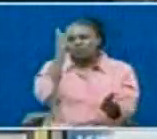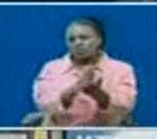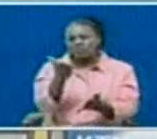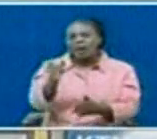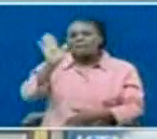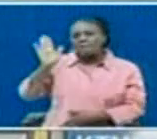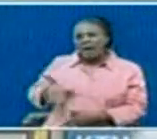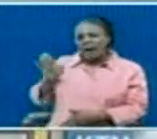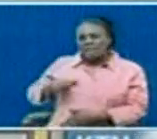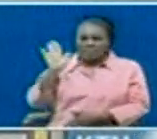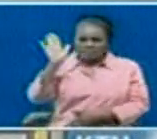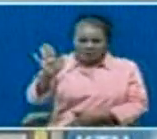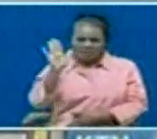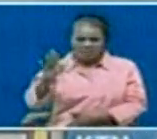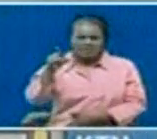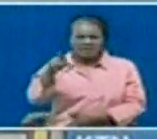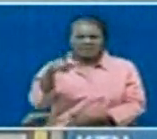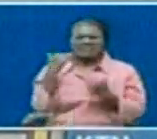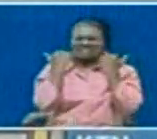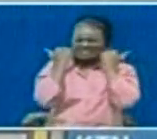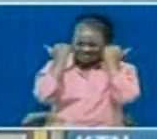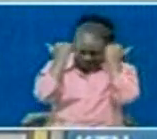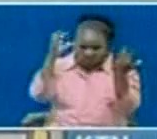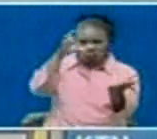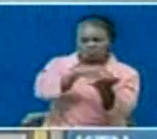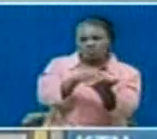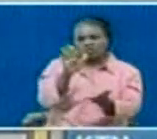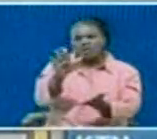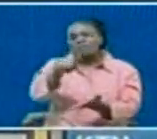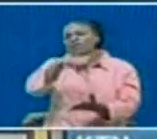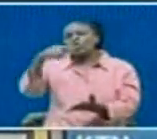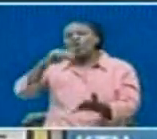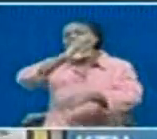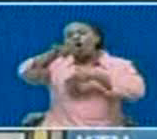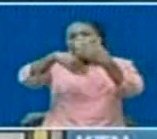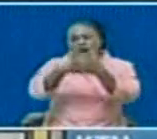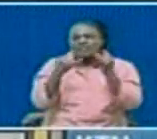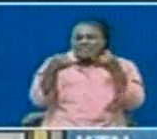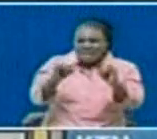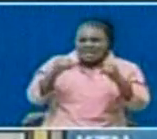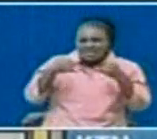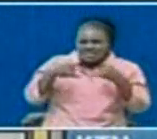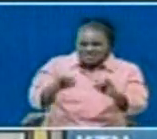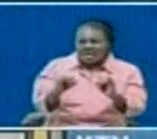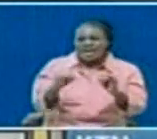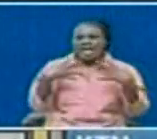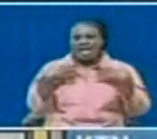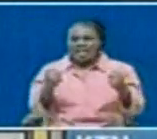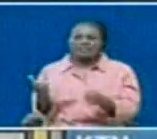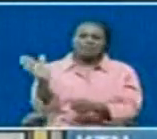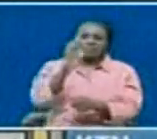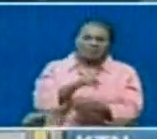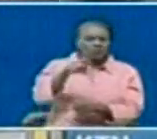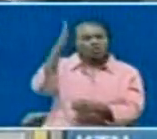Her mother, Josephine Auma, is distressed by the situation. Having gone to all lengths to try restore her daughter's health, she